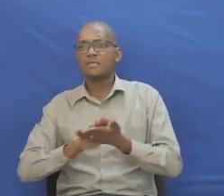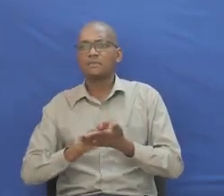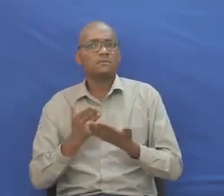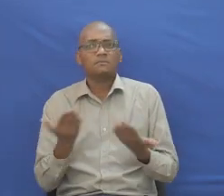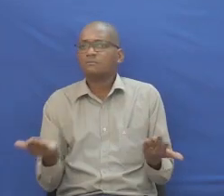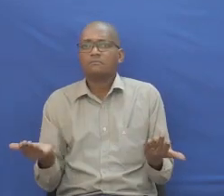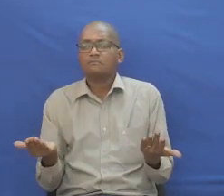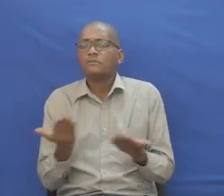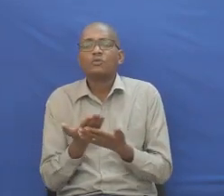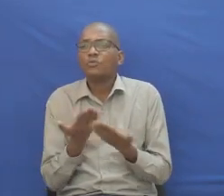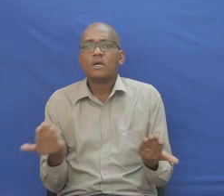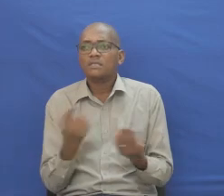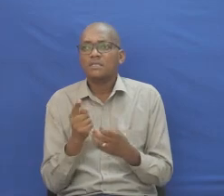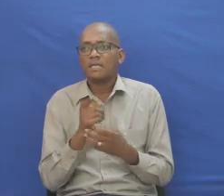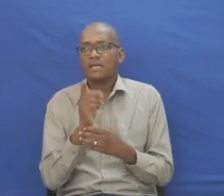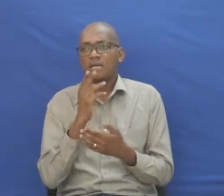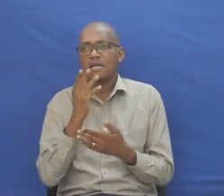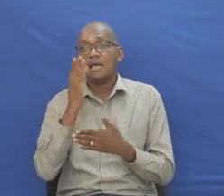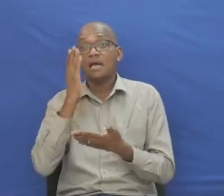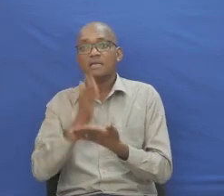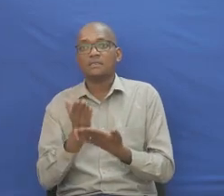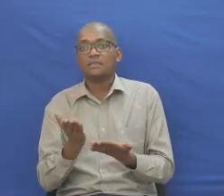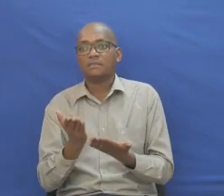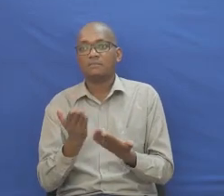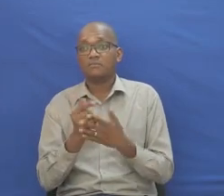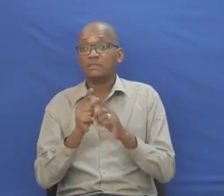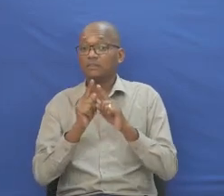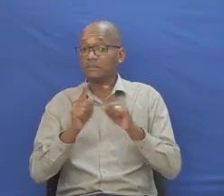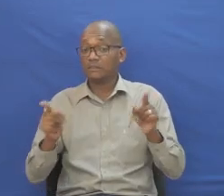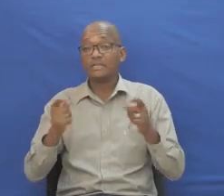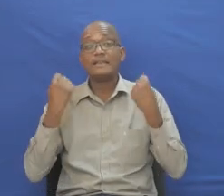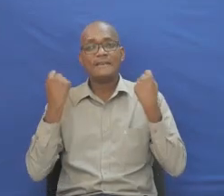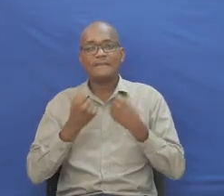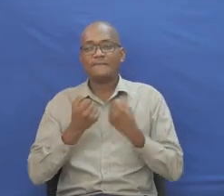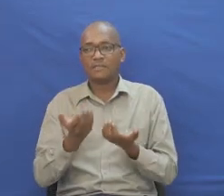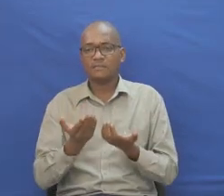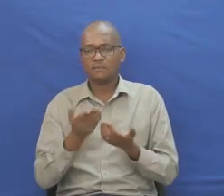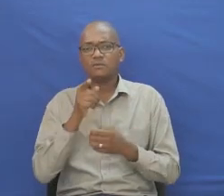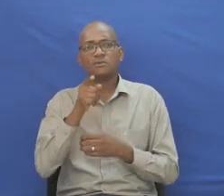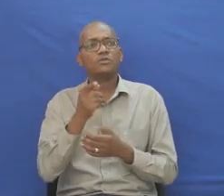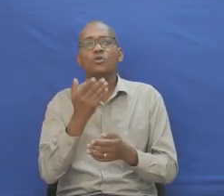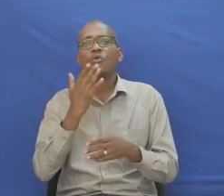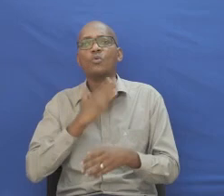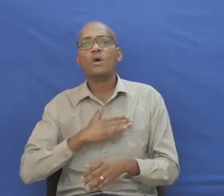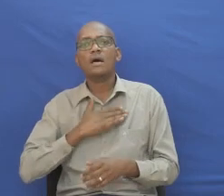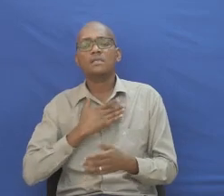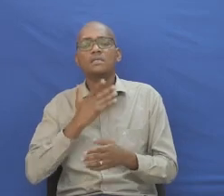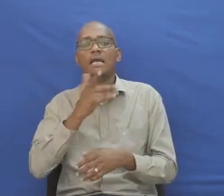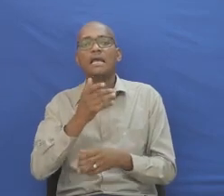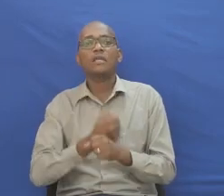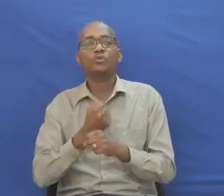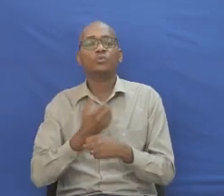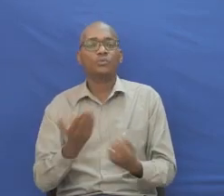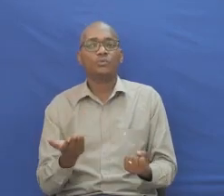guess? Actually, for this diagram, it is a little bit difficult. So what can we do? We have to construct another